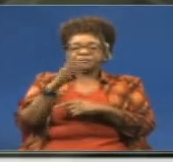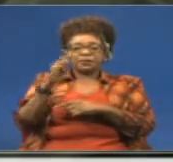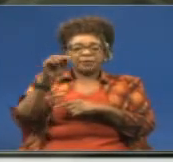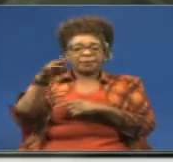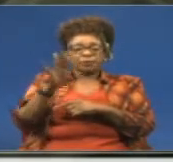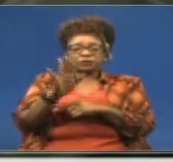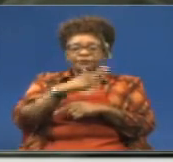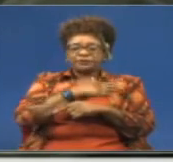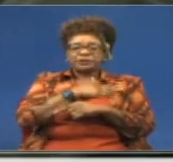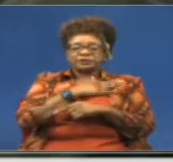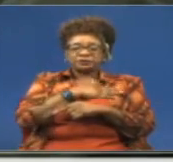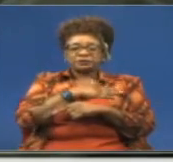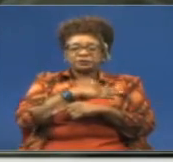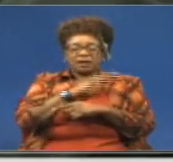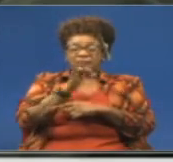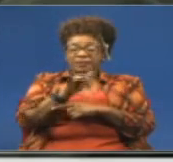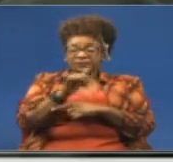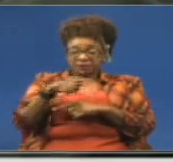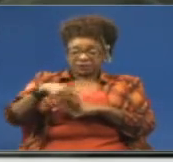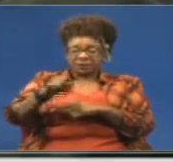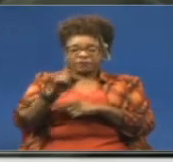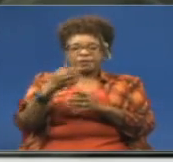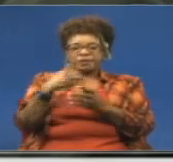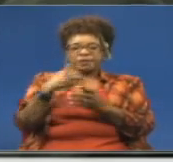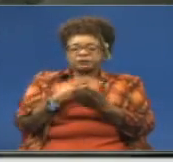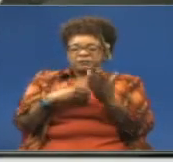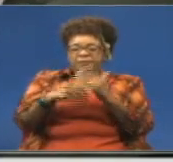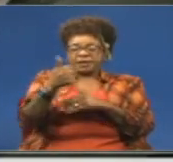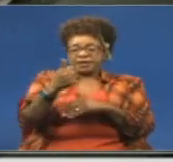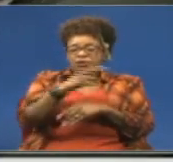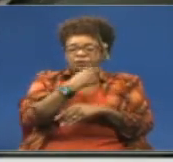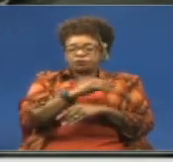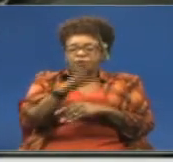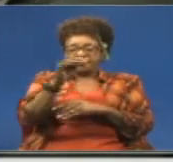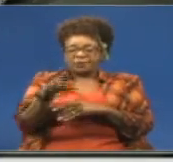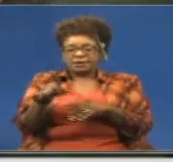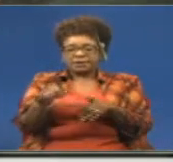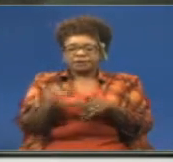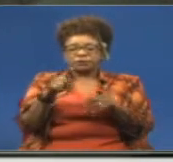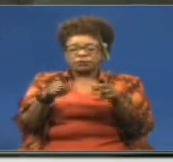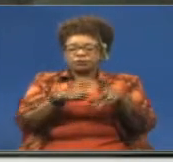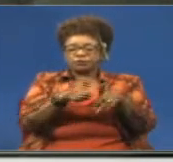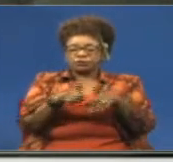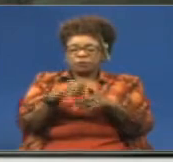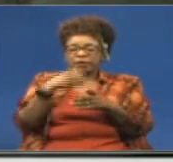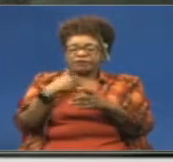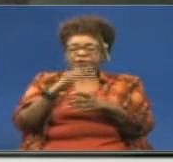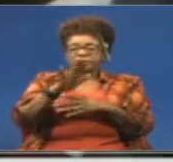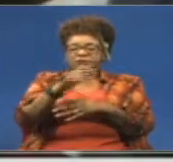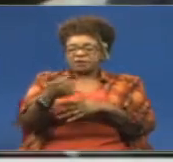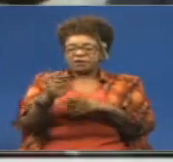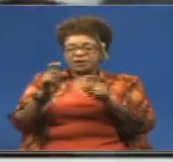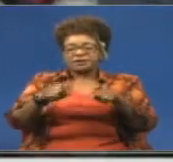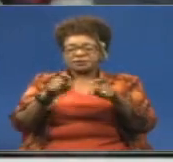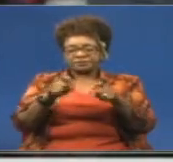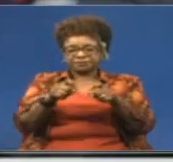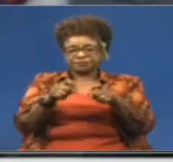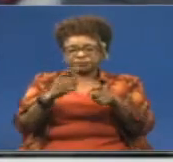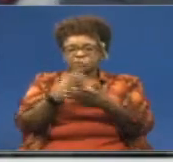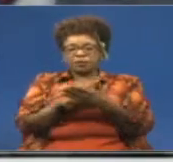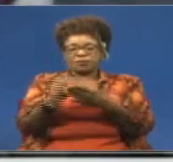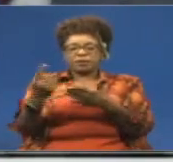his friend and that he has been footing his hospital bills as well as catering for his other needs. A week ago,